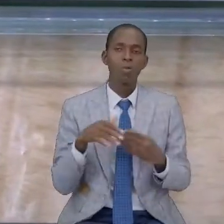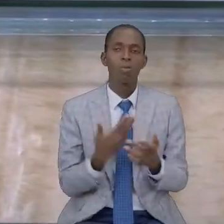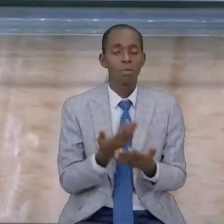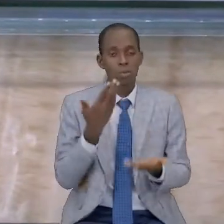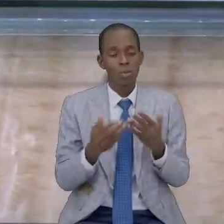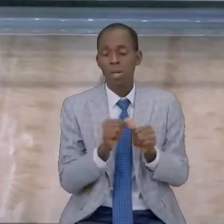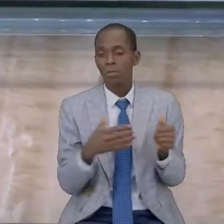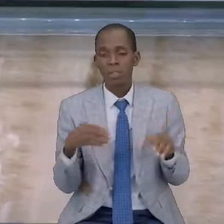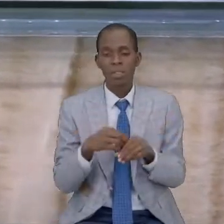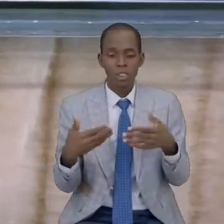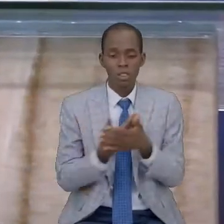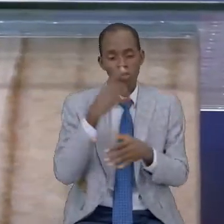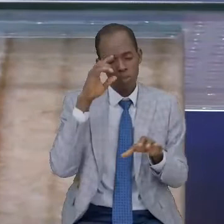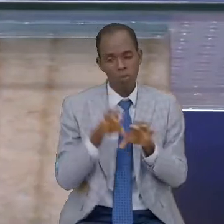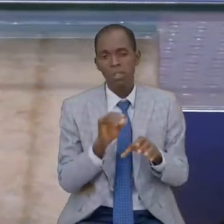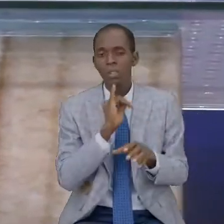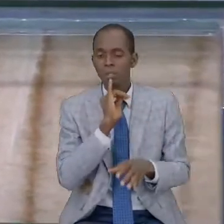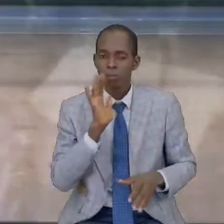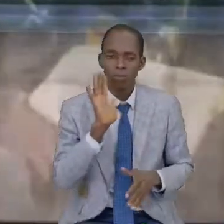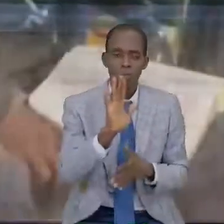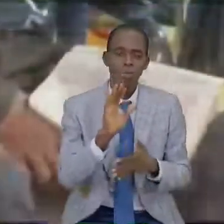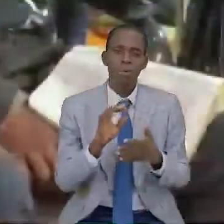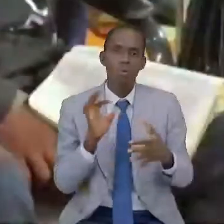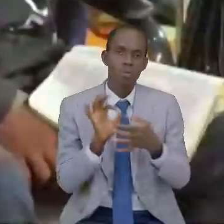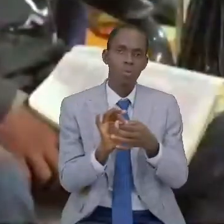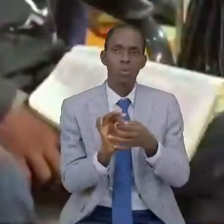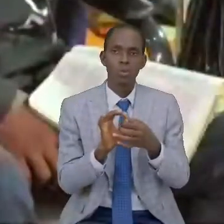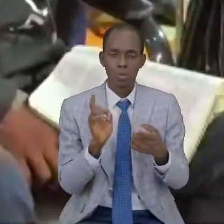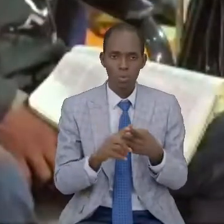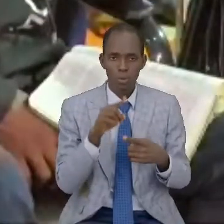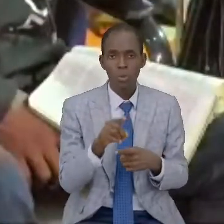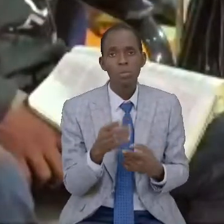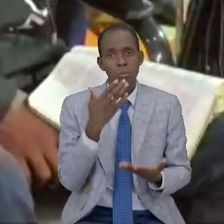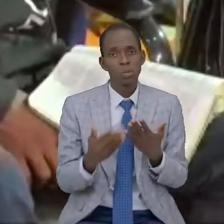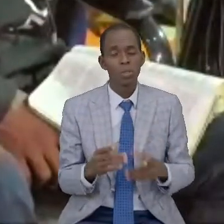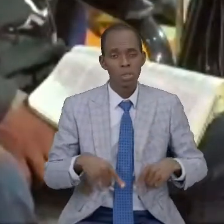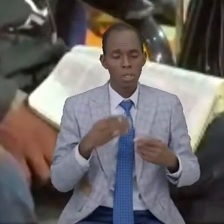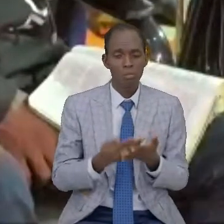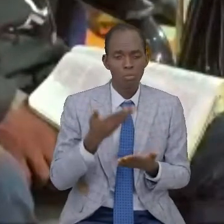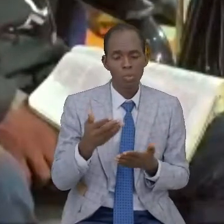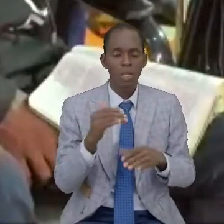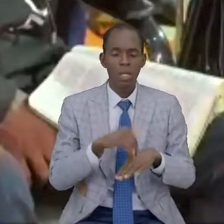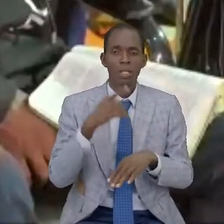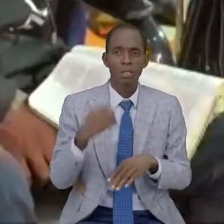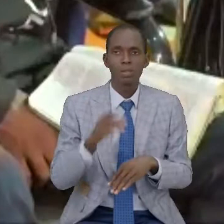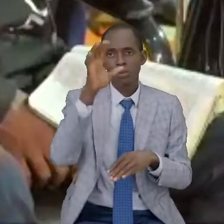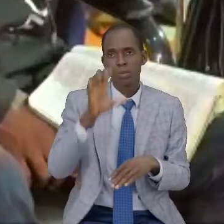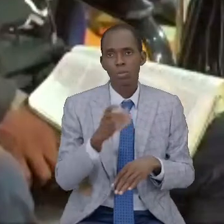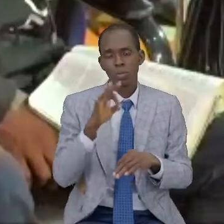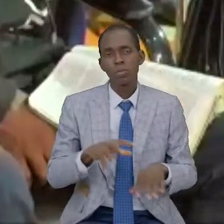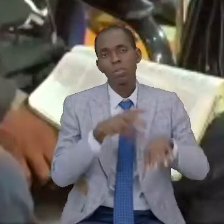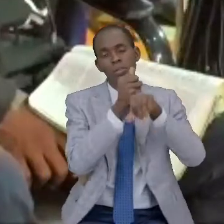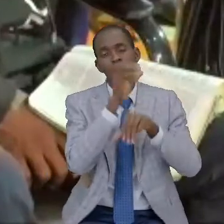covenant now belongs to him, though everything Christ has purchased on the cross of Calvary now belongs to him, but he's a